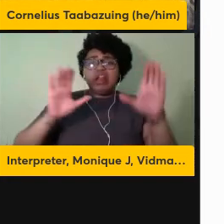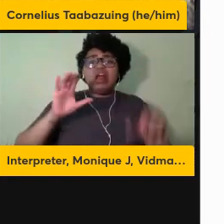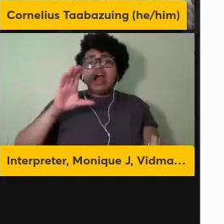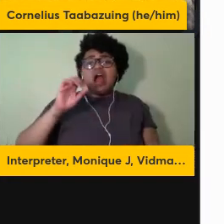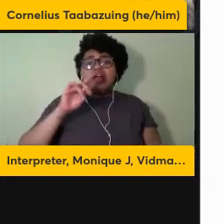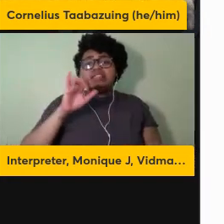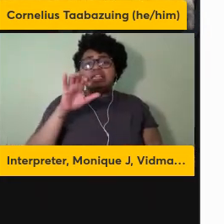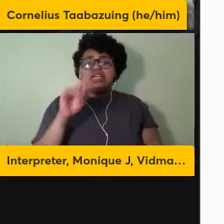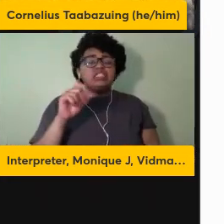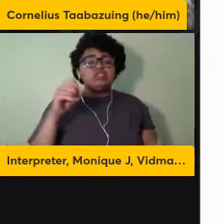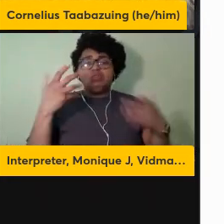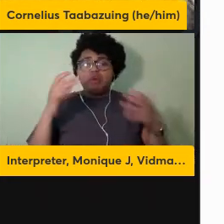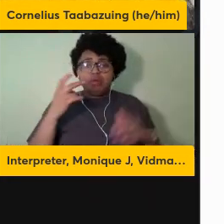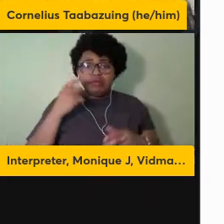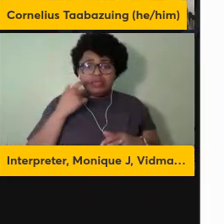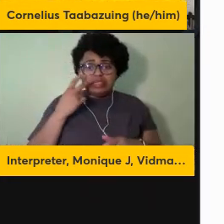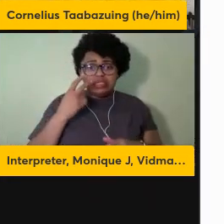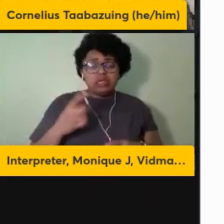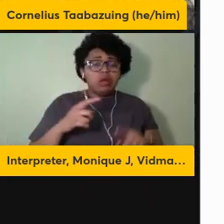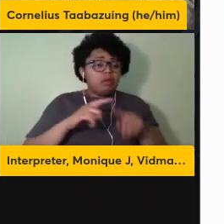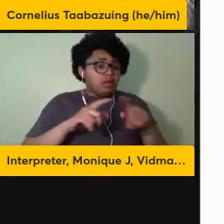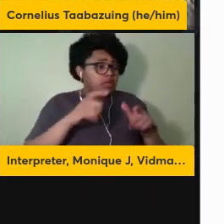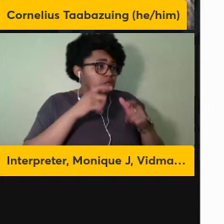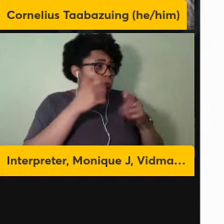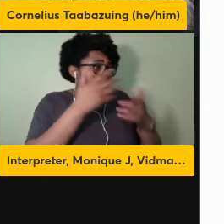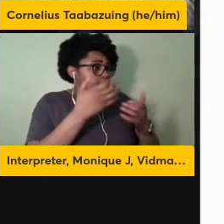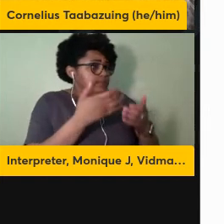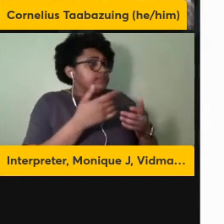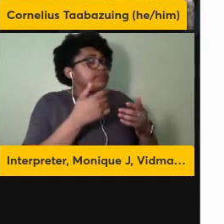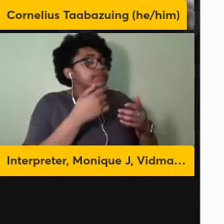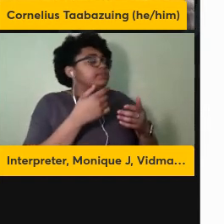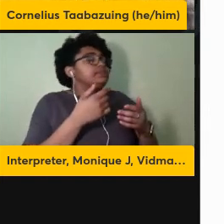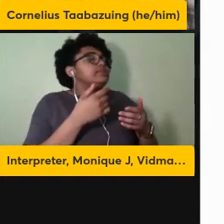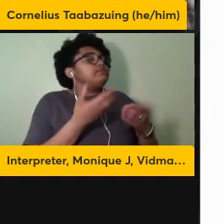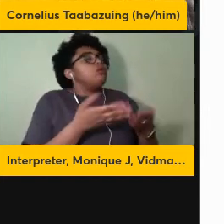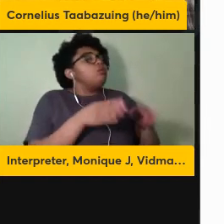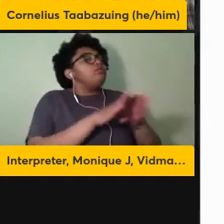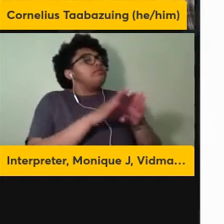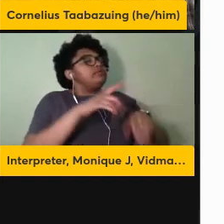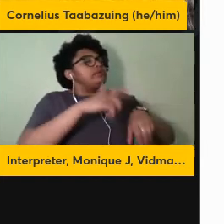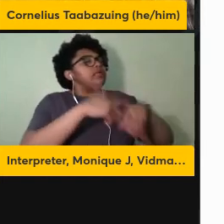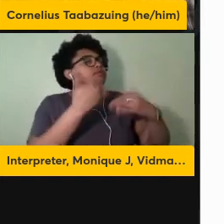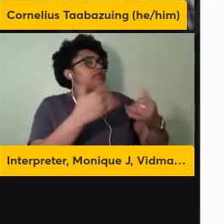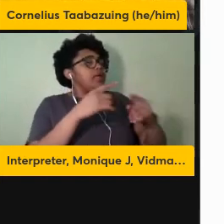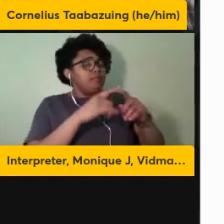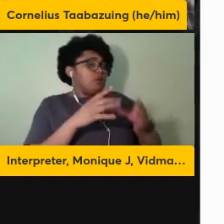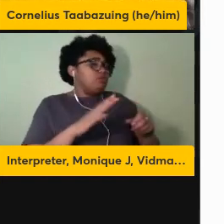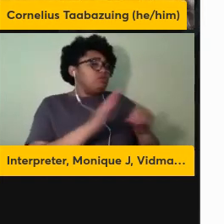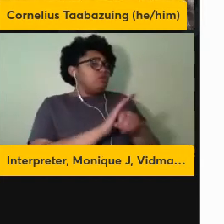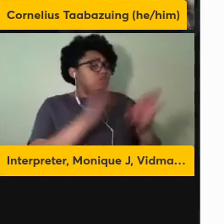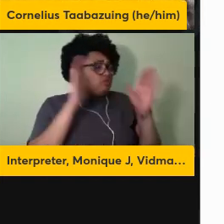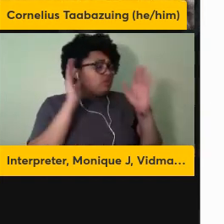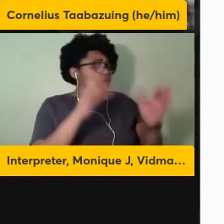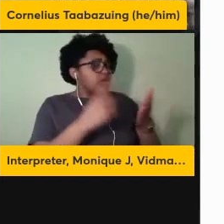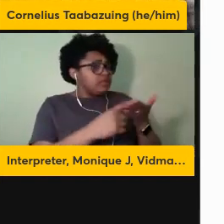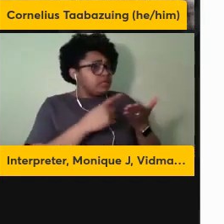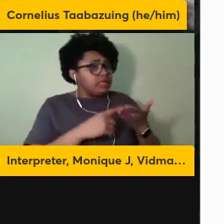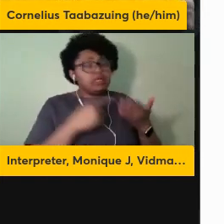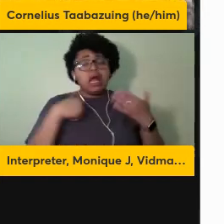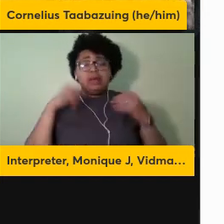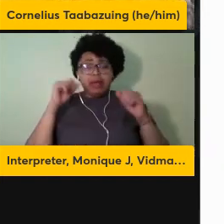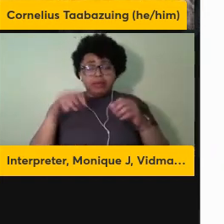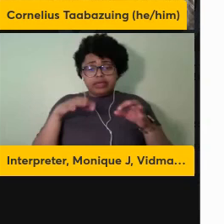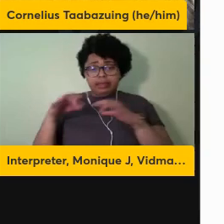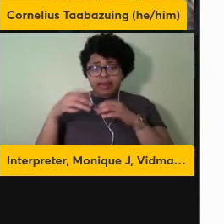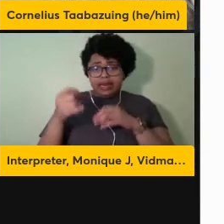of close out this session, which has been full of phenomenal talks, and to tell you a little bit about the work that I've been doing to try to